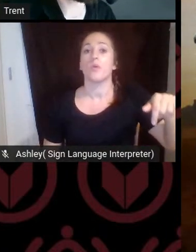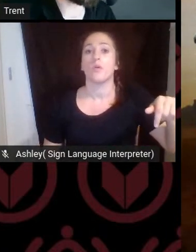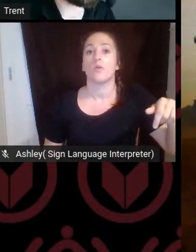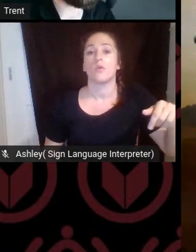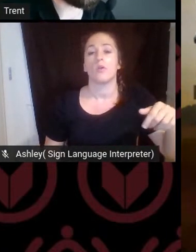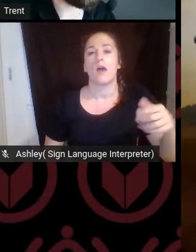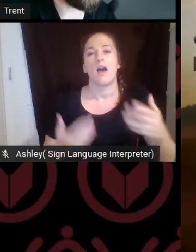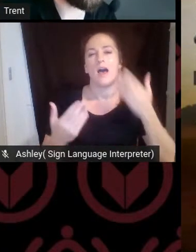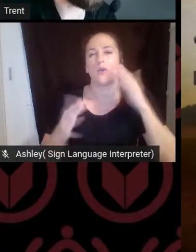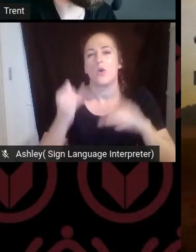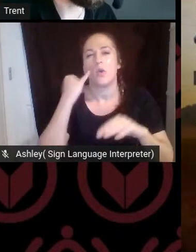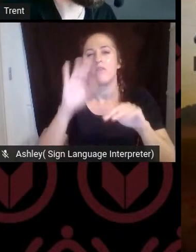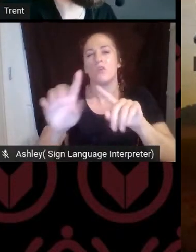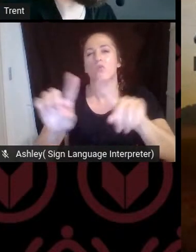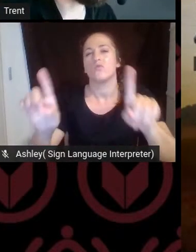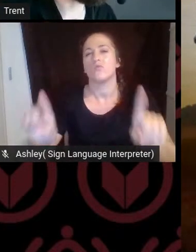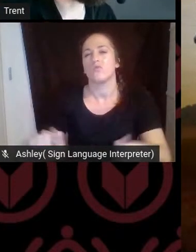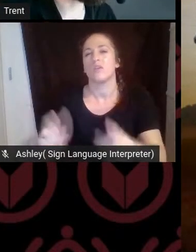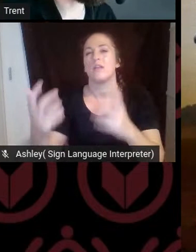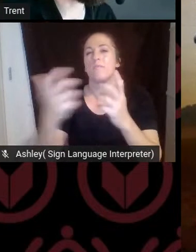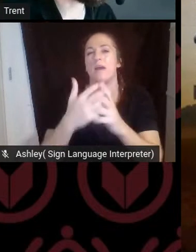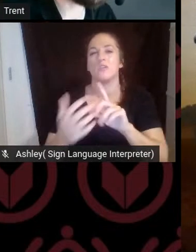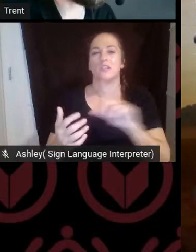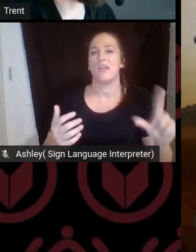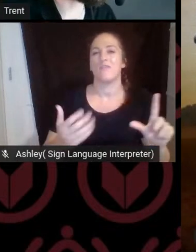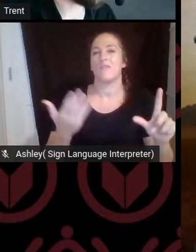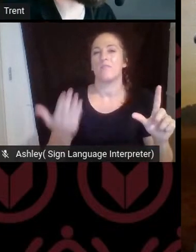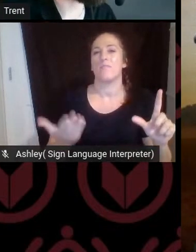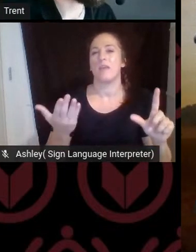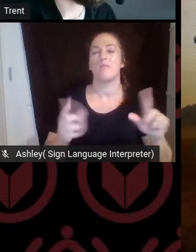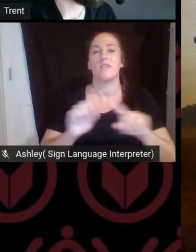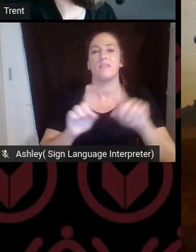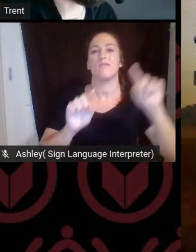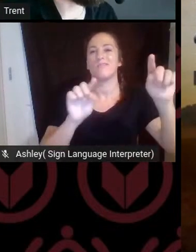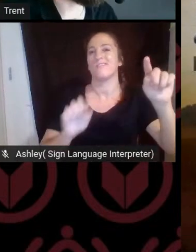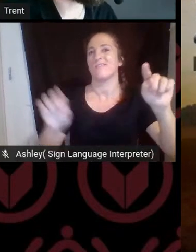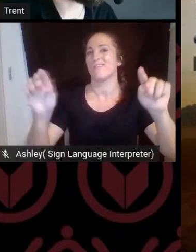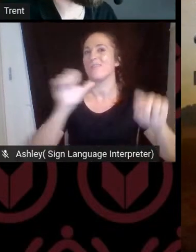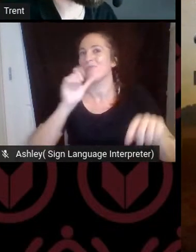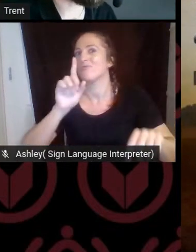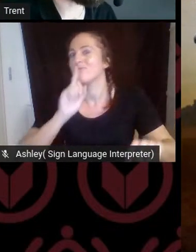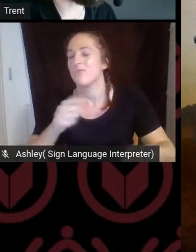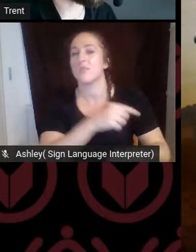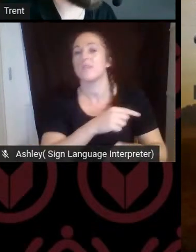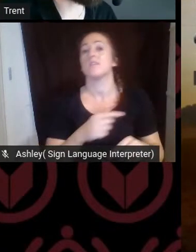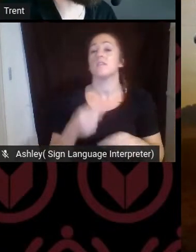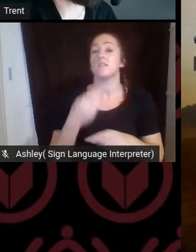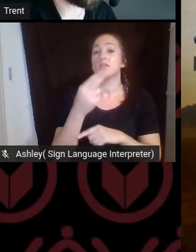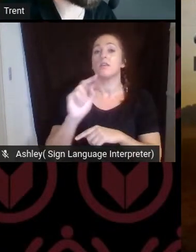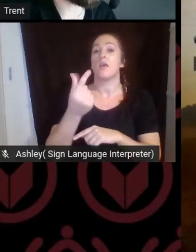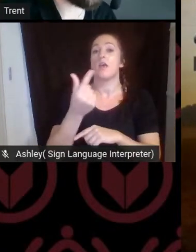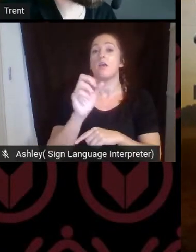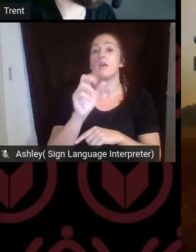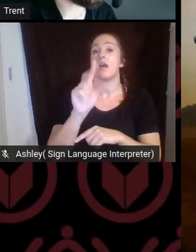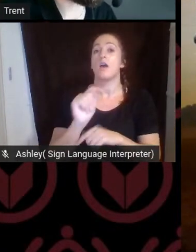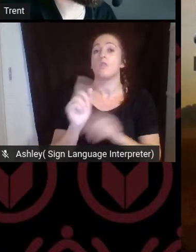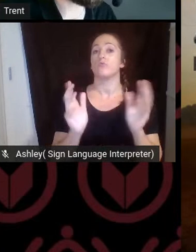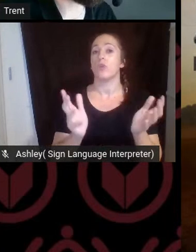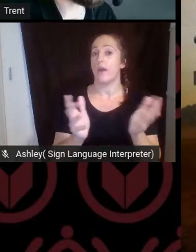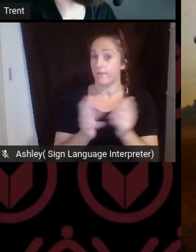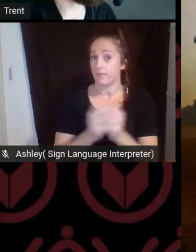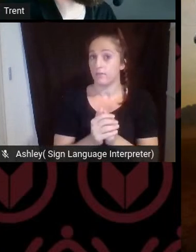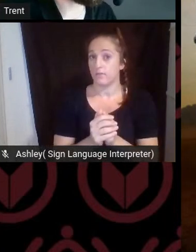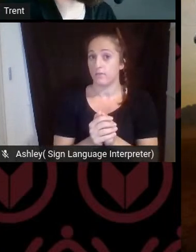somewhere else depending on your settings, but this is Hangouts chat. And what this allows you to do is have quick chats